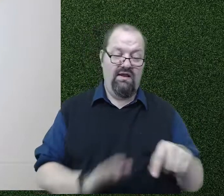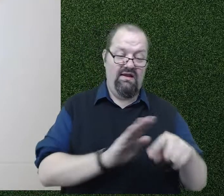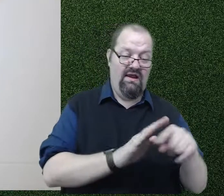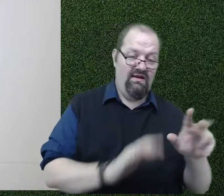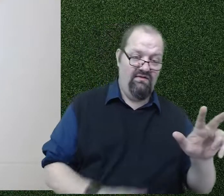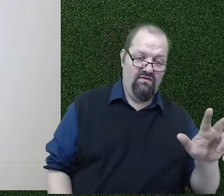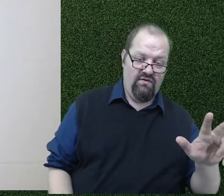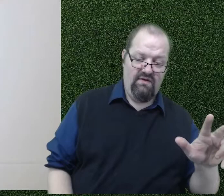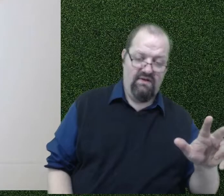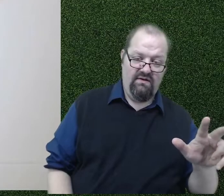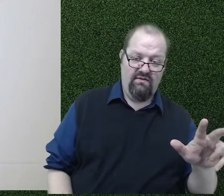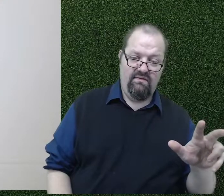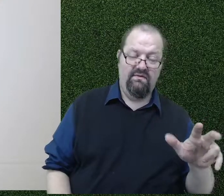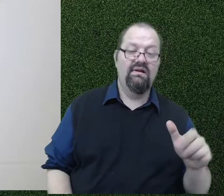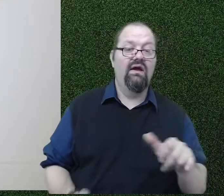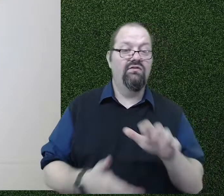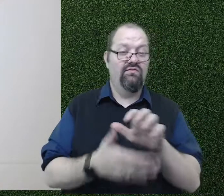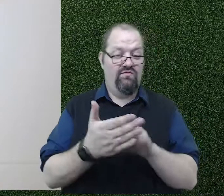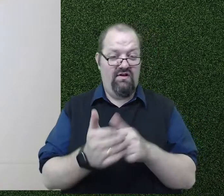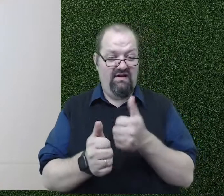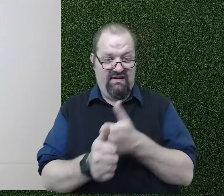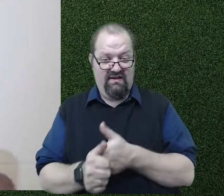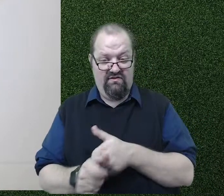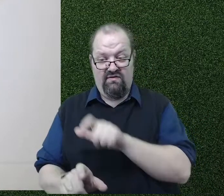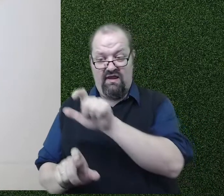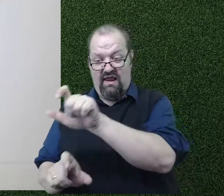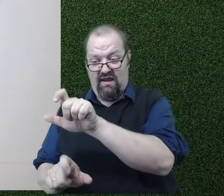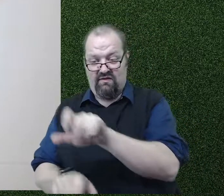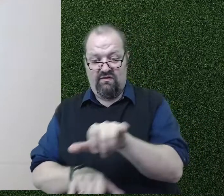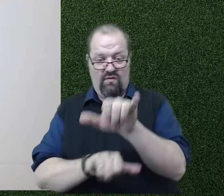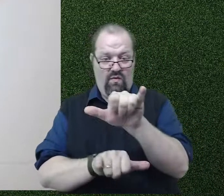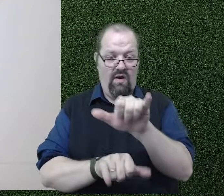you subtract component by component.